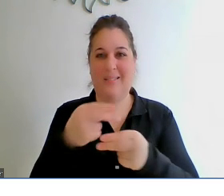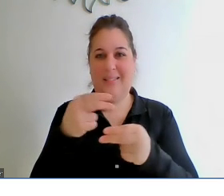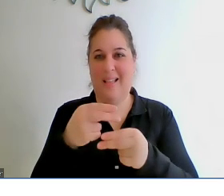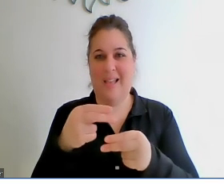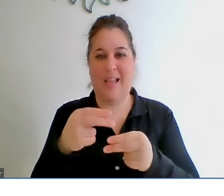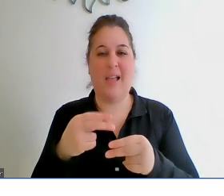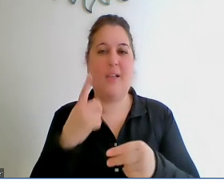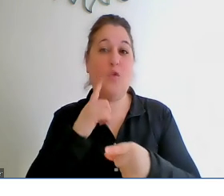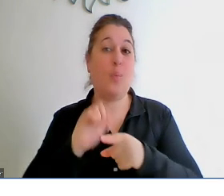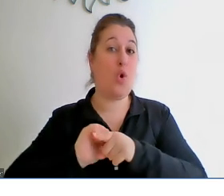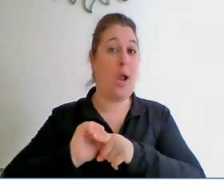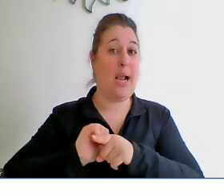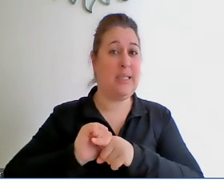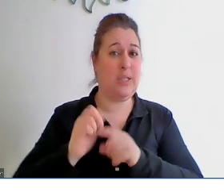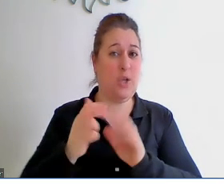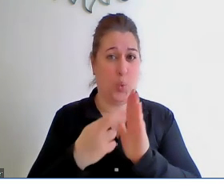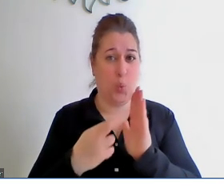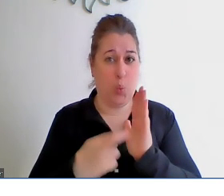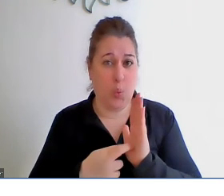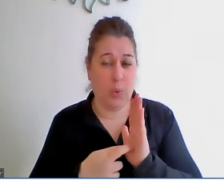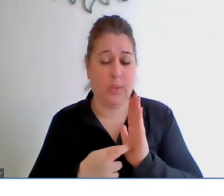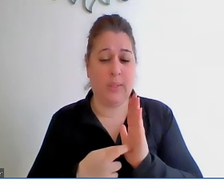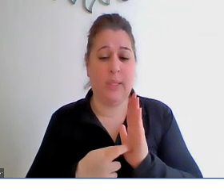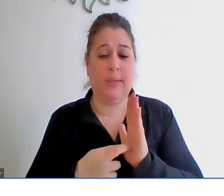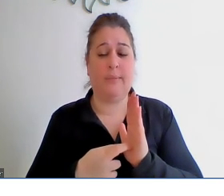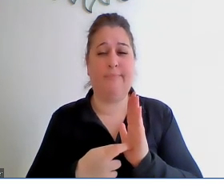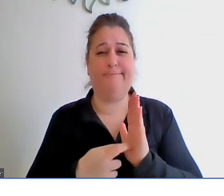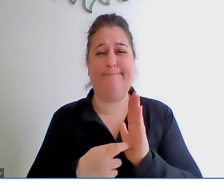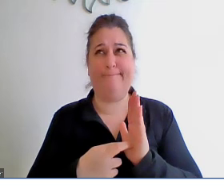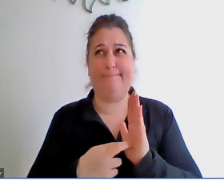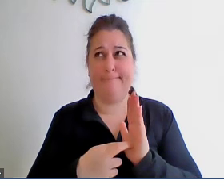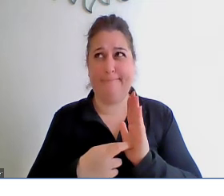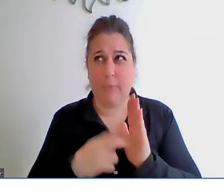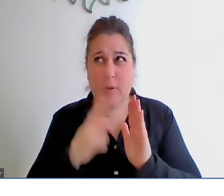for practicing the rules with